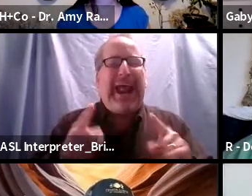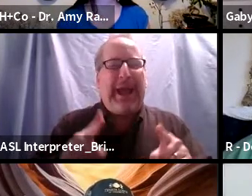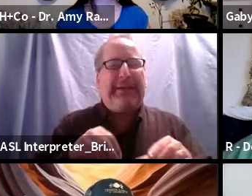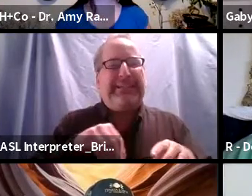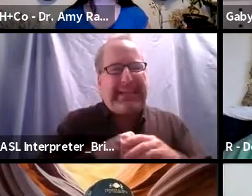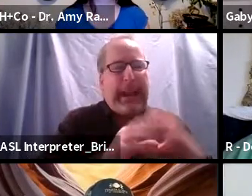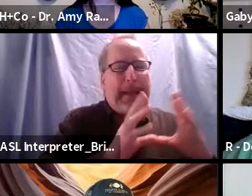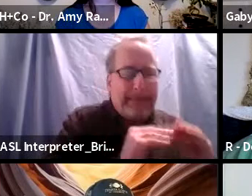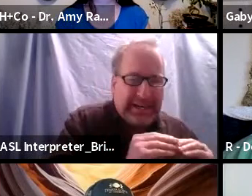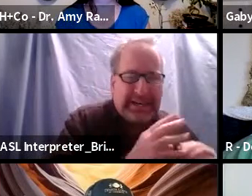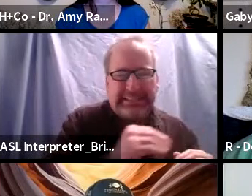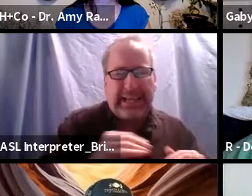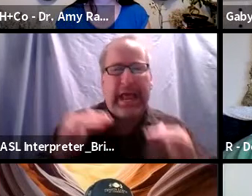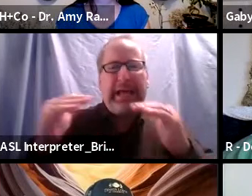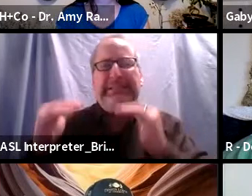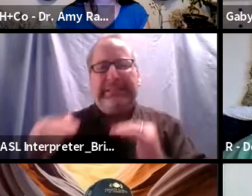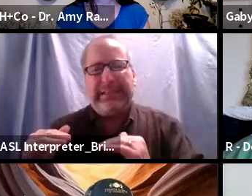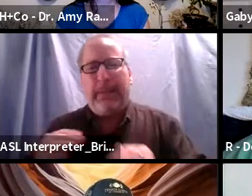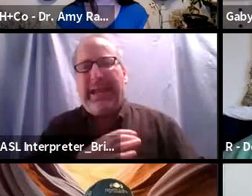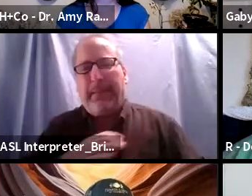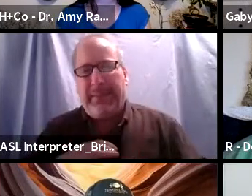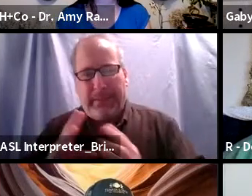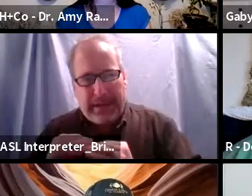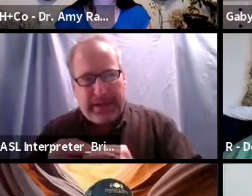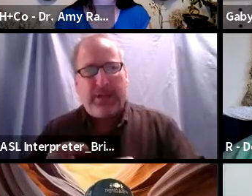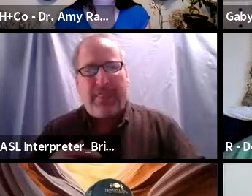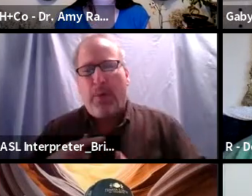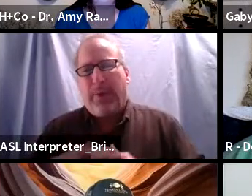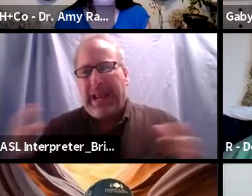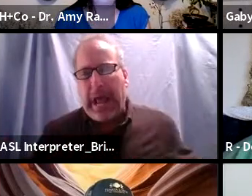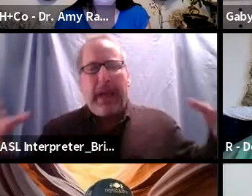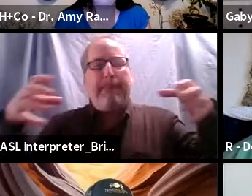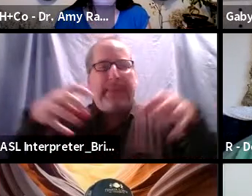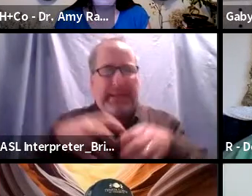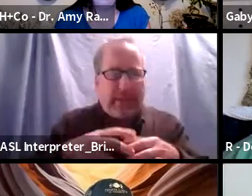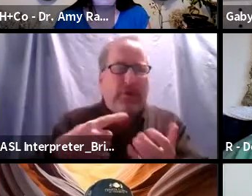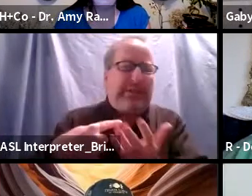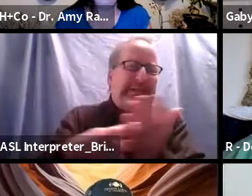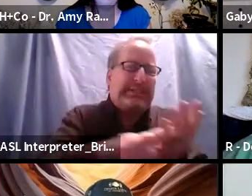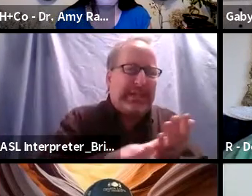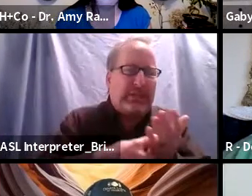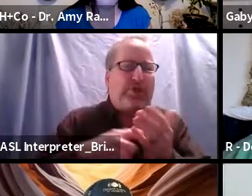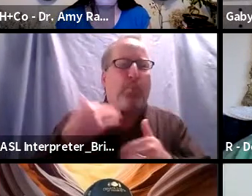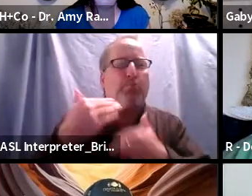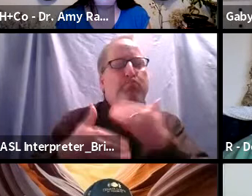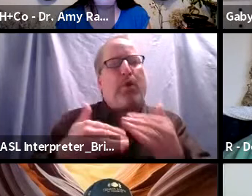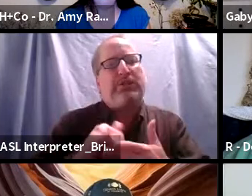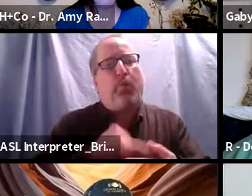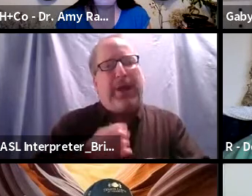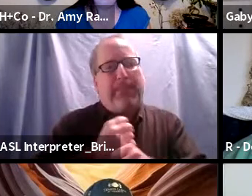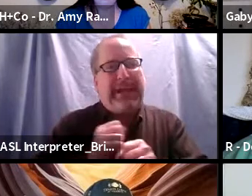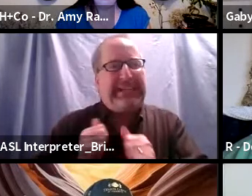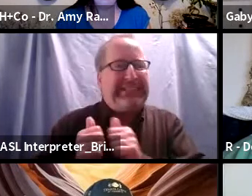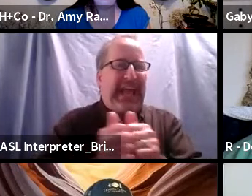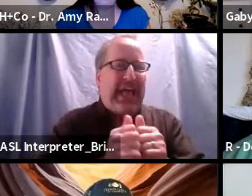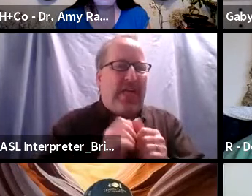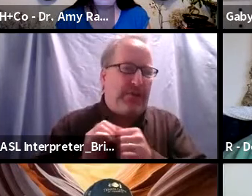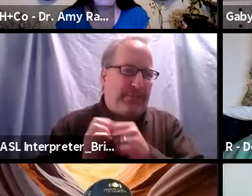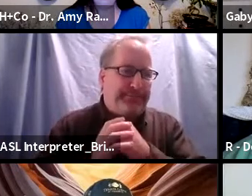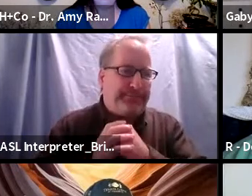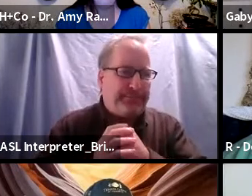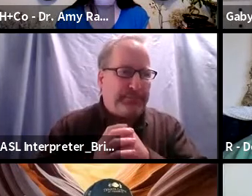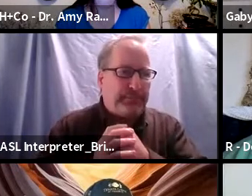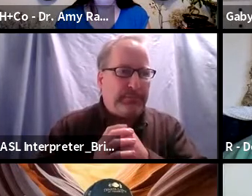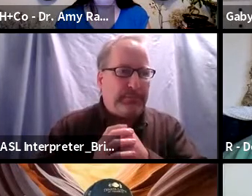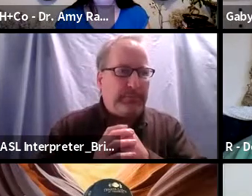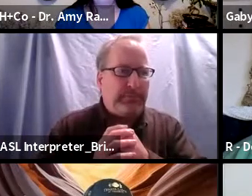subcommittee meetings, and this is the place where we can come back together and talk about the progress that we're making together. So hopefully today is like